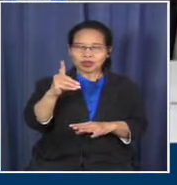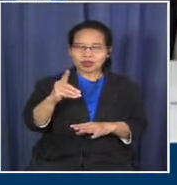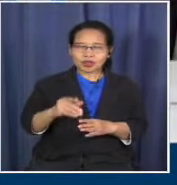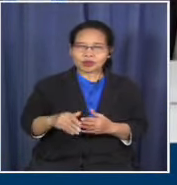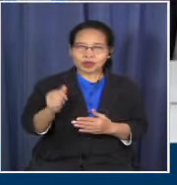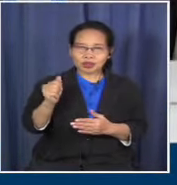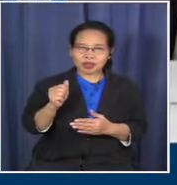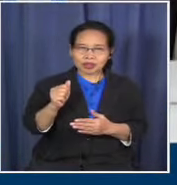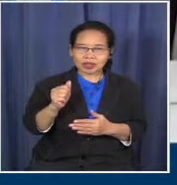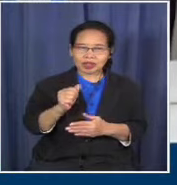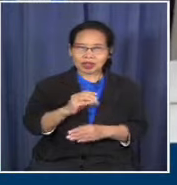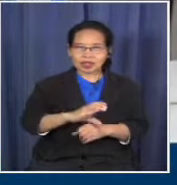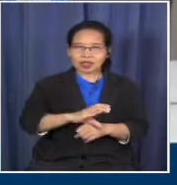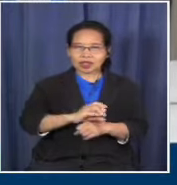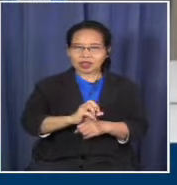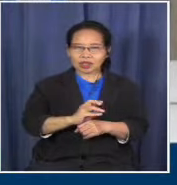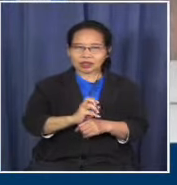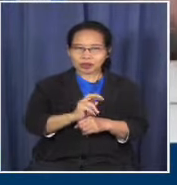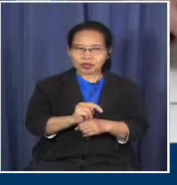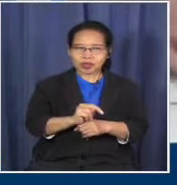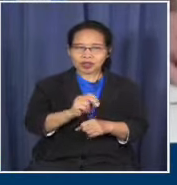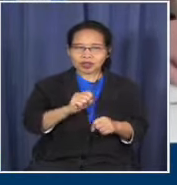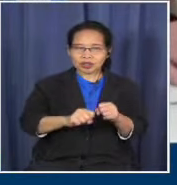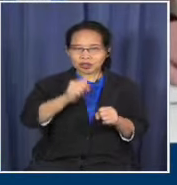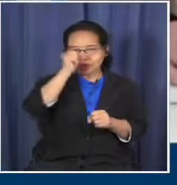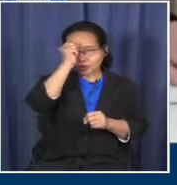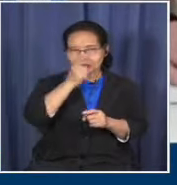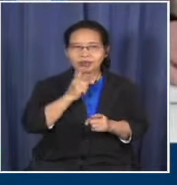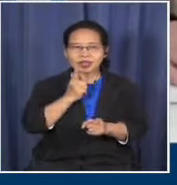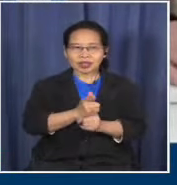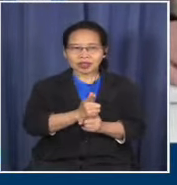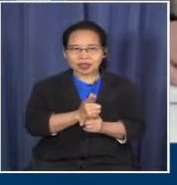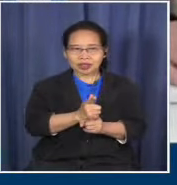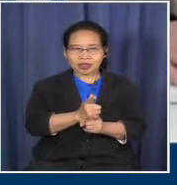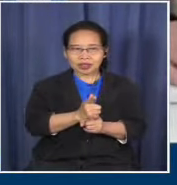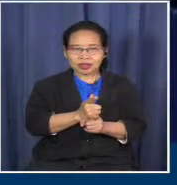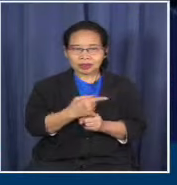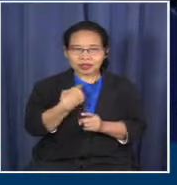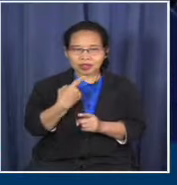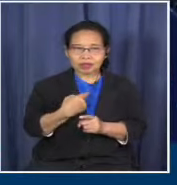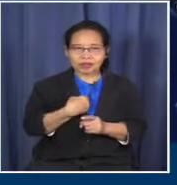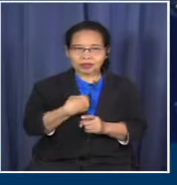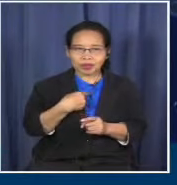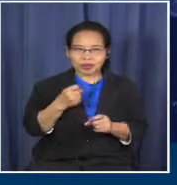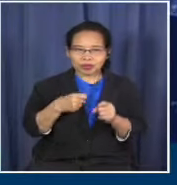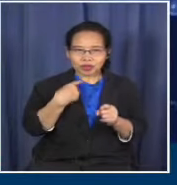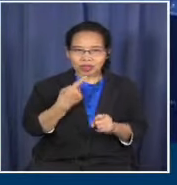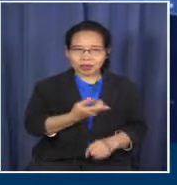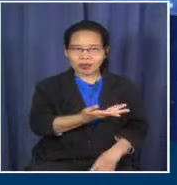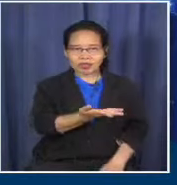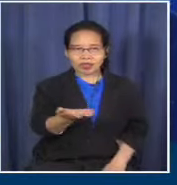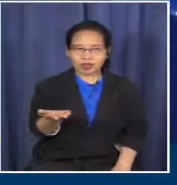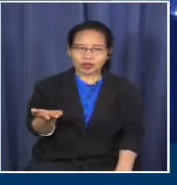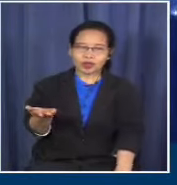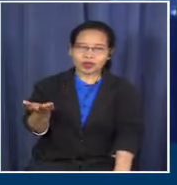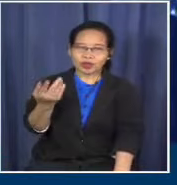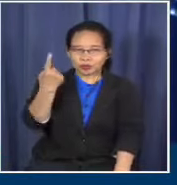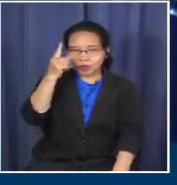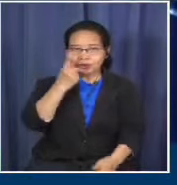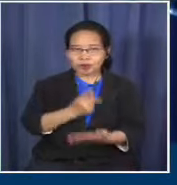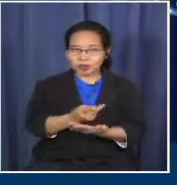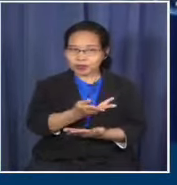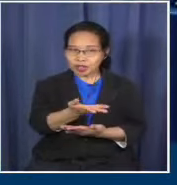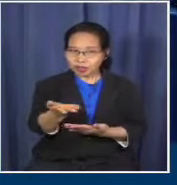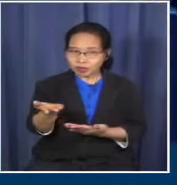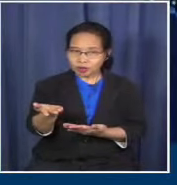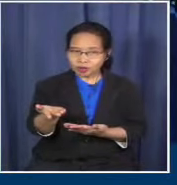The matter that make up diamonds is mostly carbon. My point, why